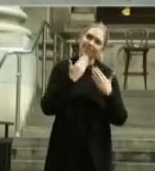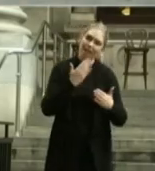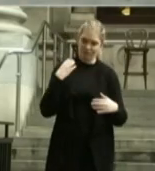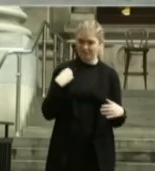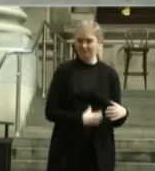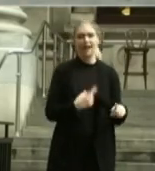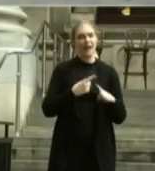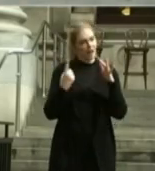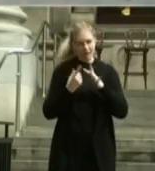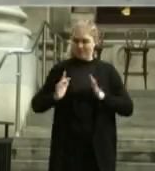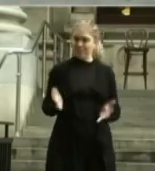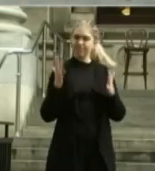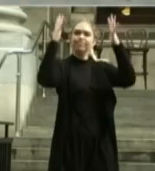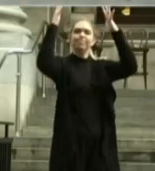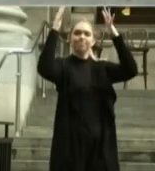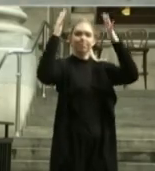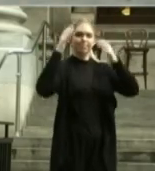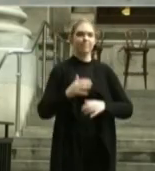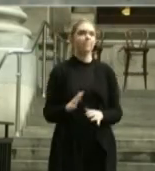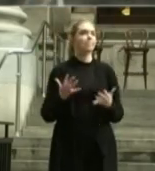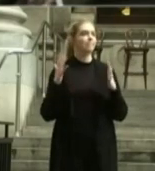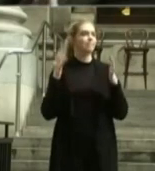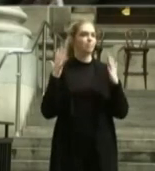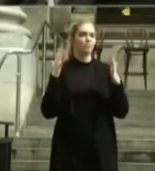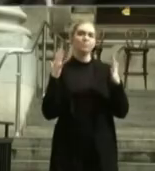Thank you, Minister. And another round of applause, please.